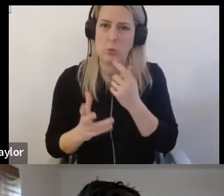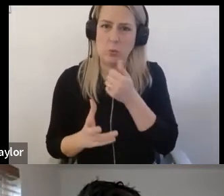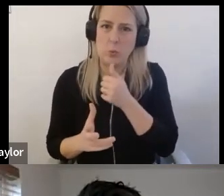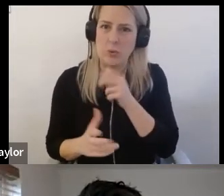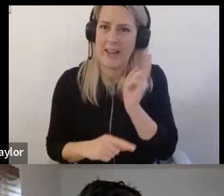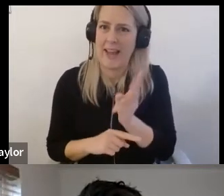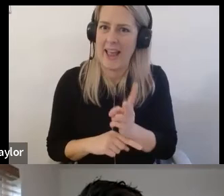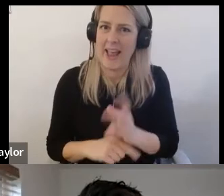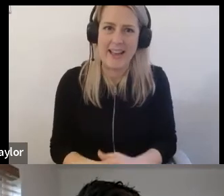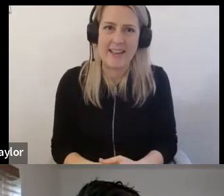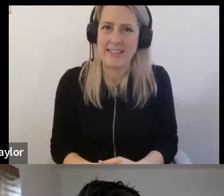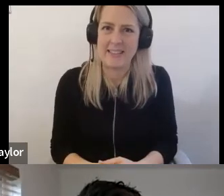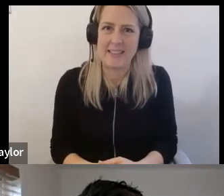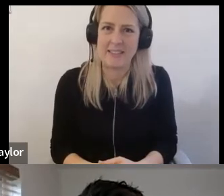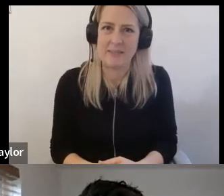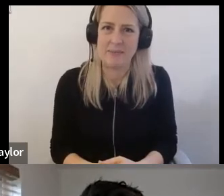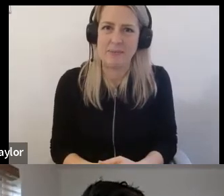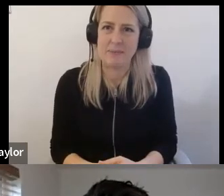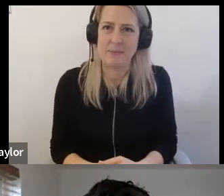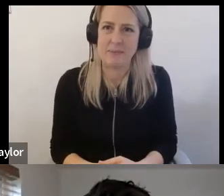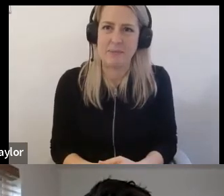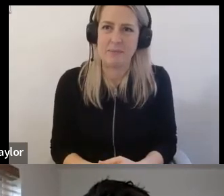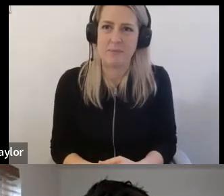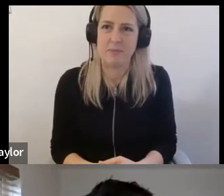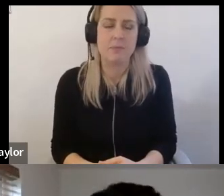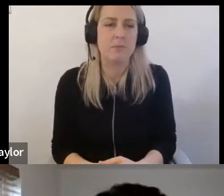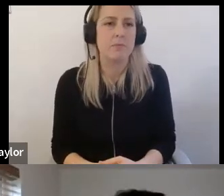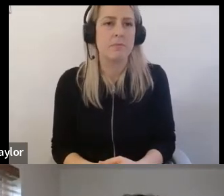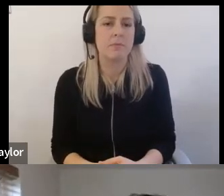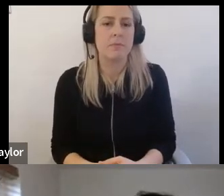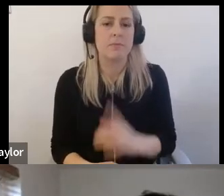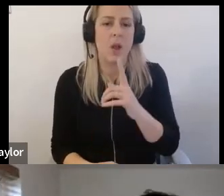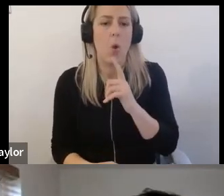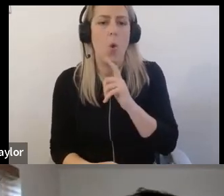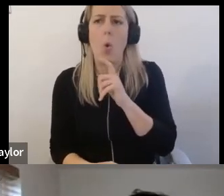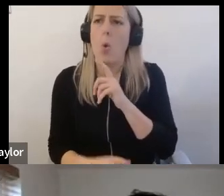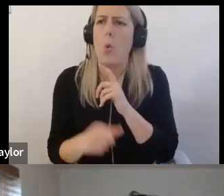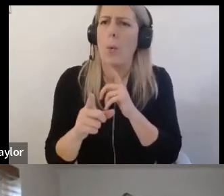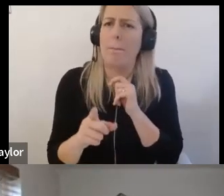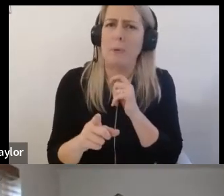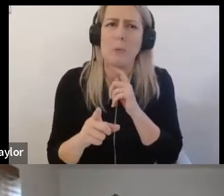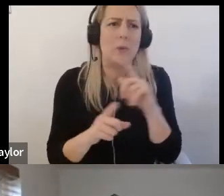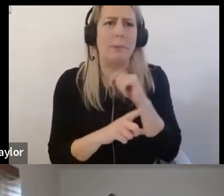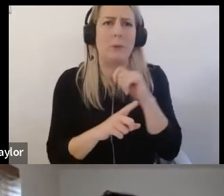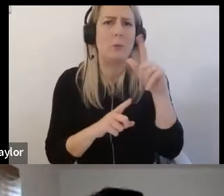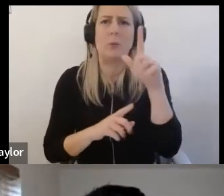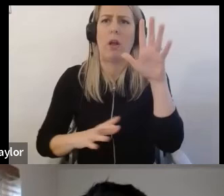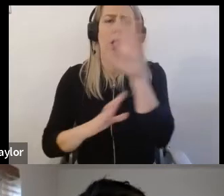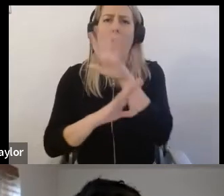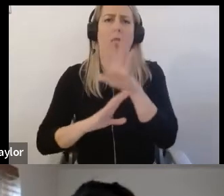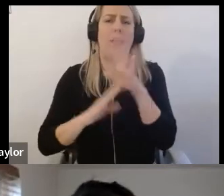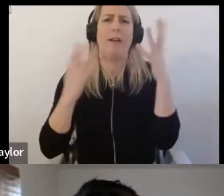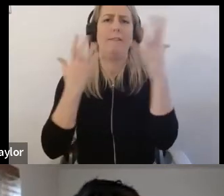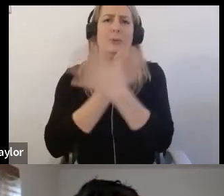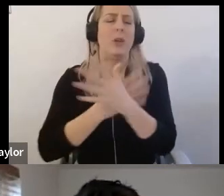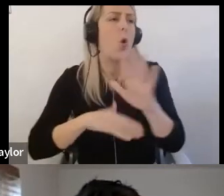I was on mute. so I sort of trailed off there, but just yeah. No problem.